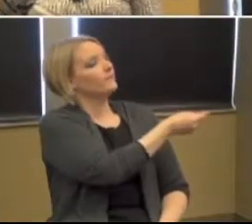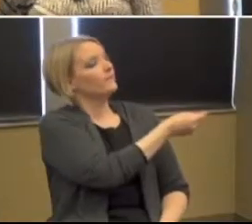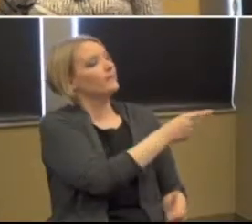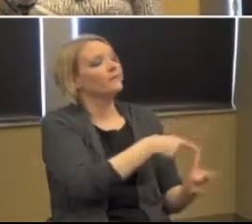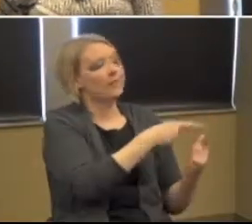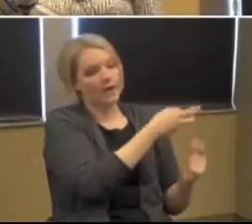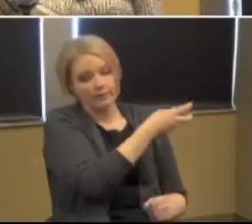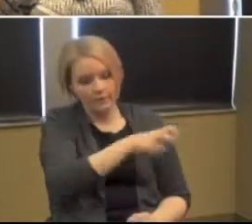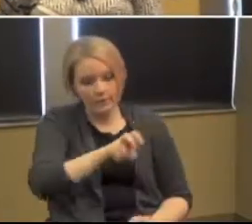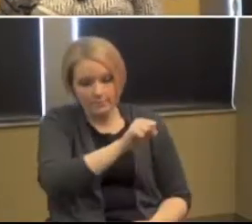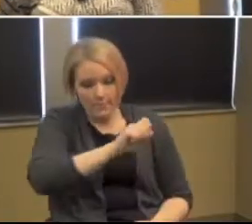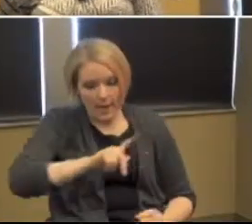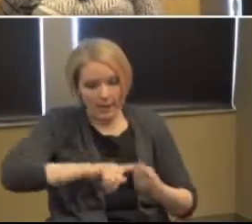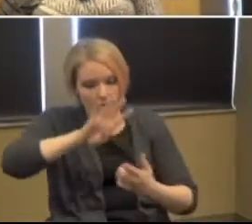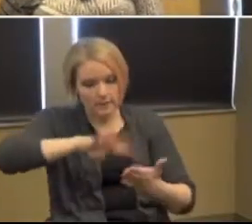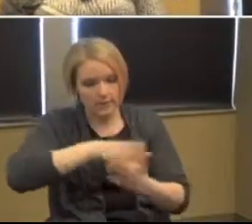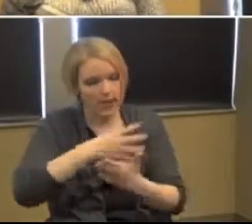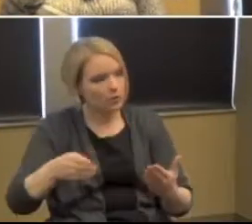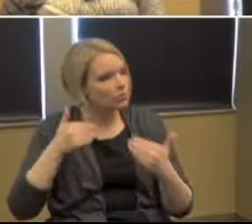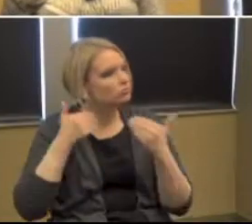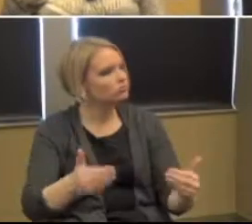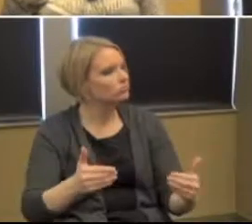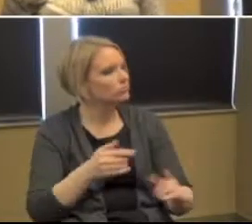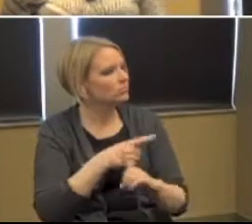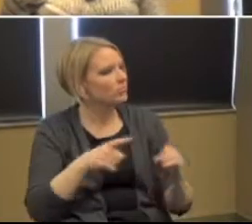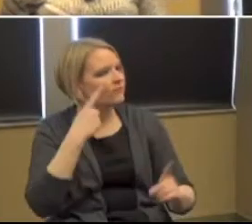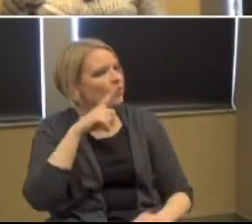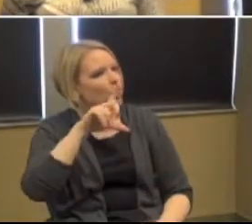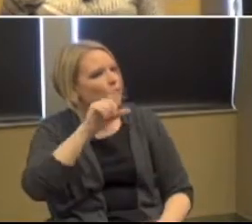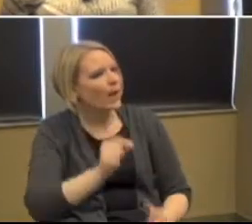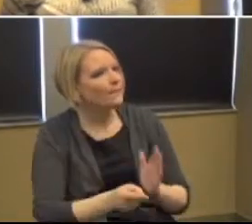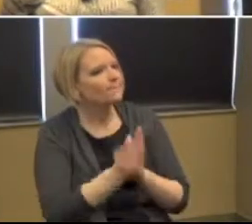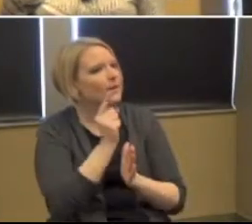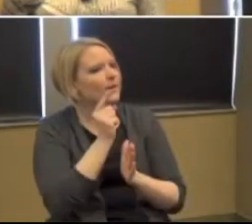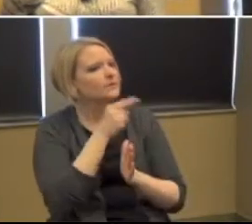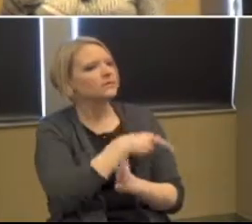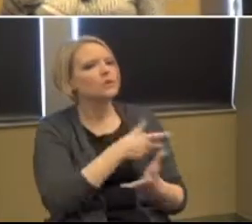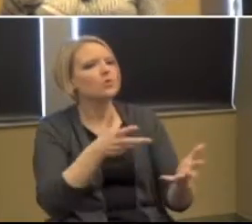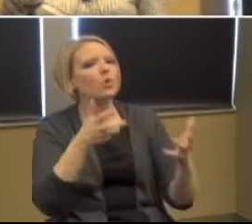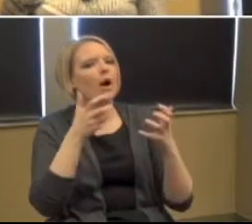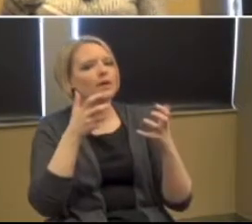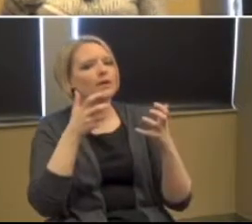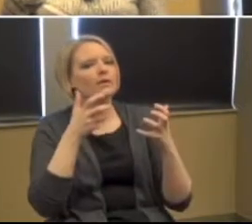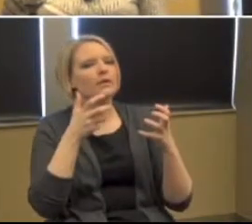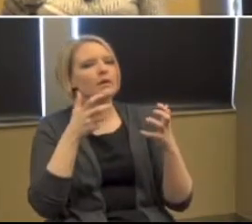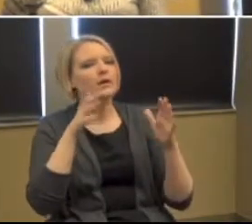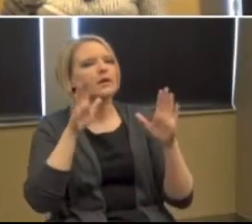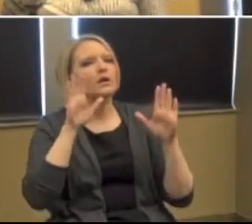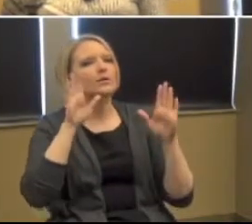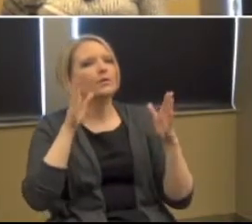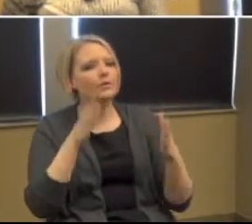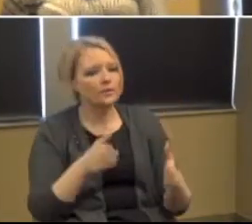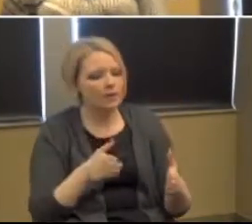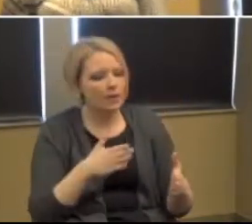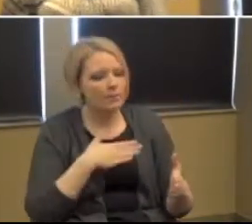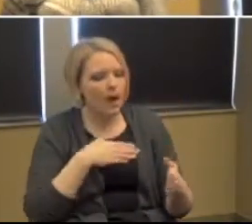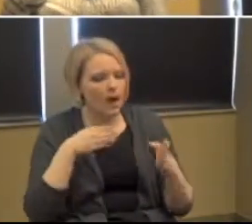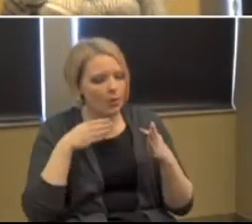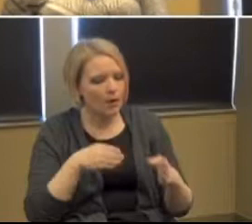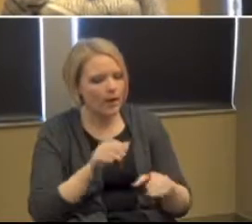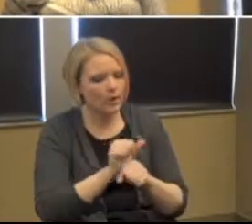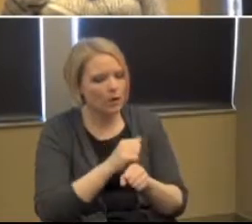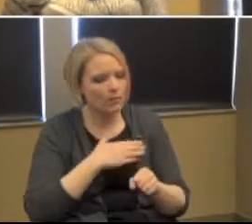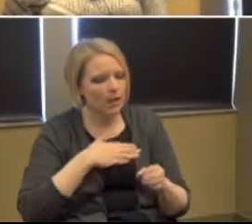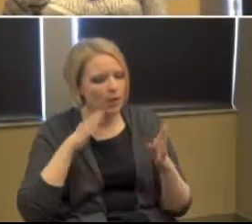on. He's ready. But for those 20 minutes, he just wanted to be able to work how he wanted to work